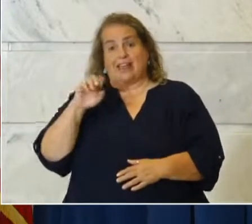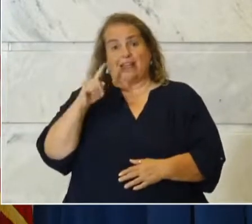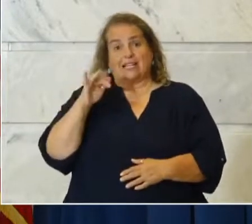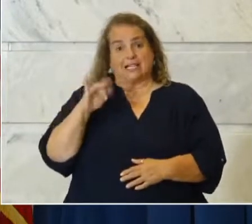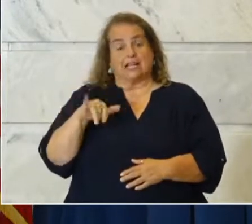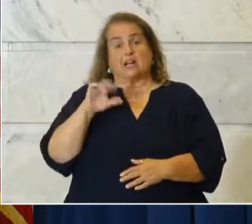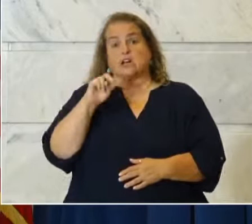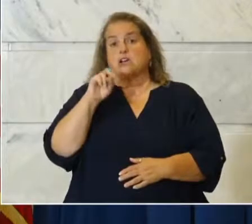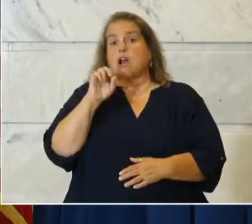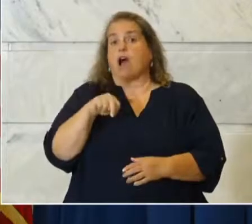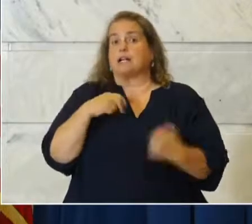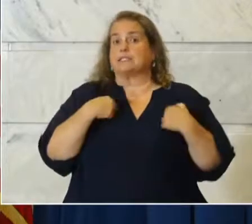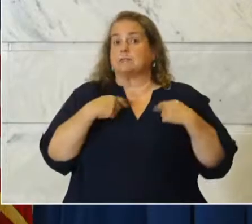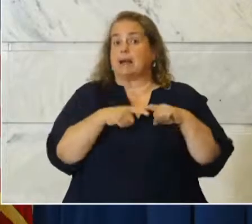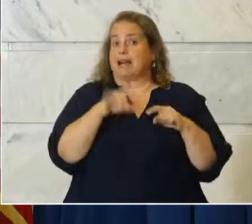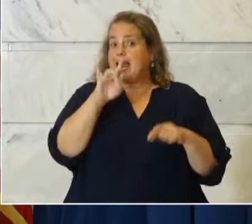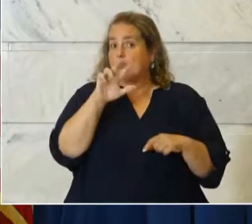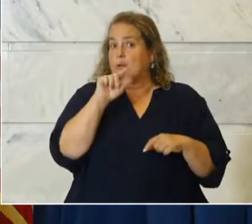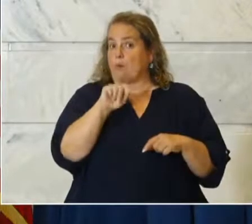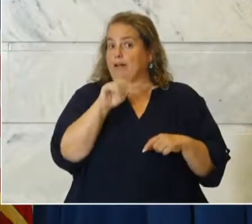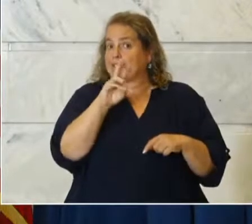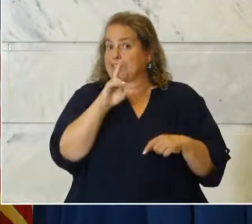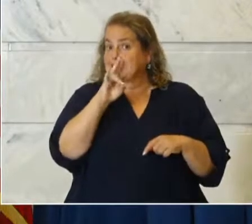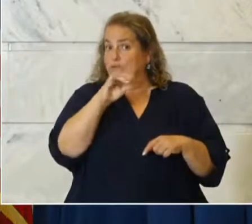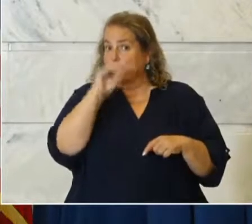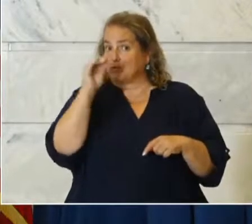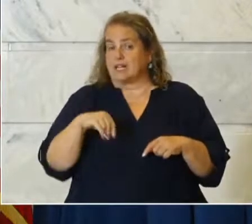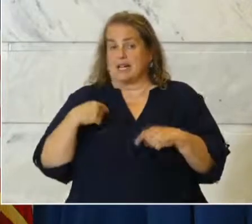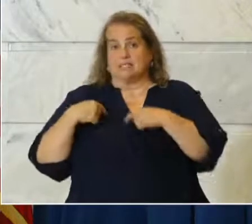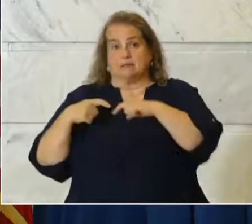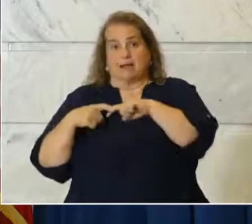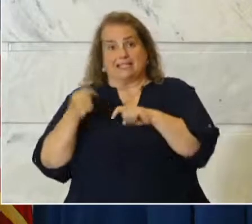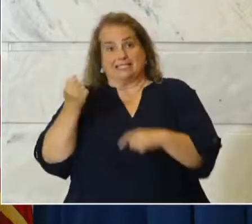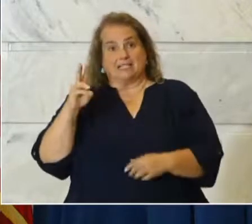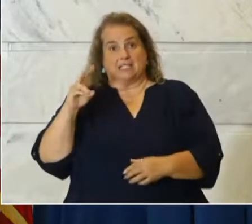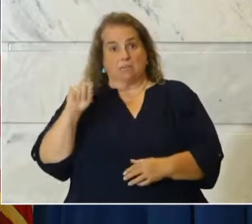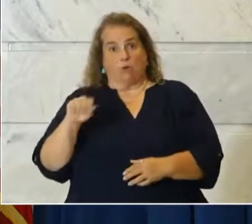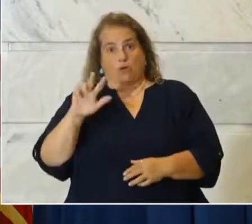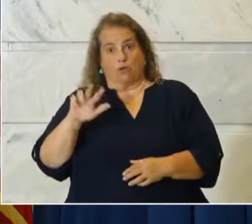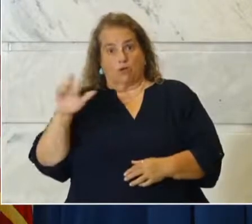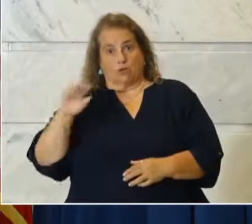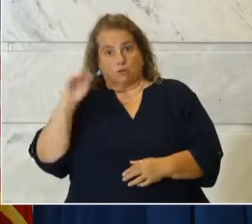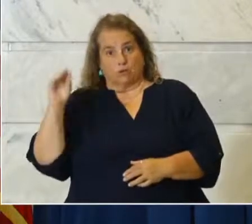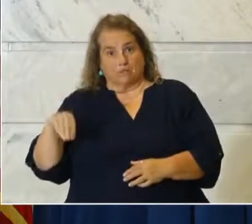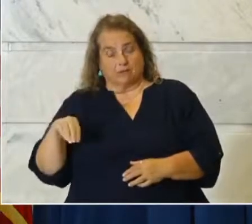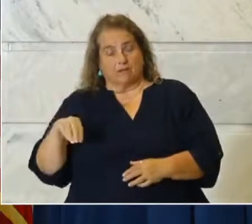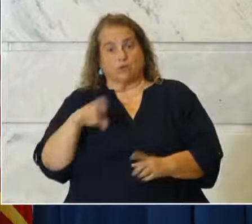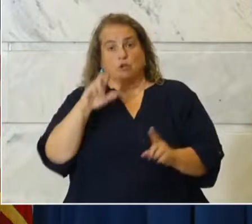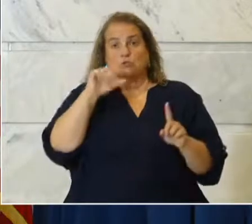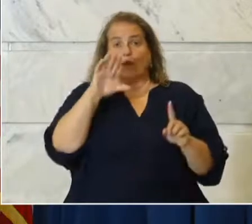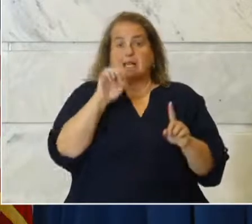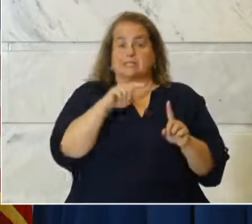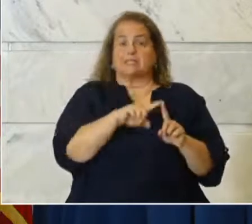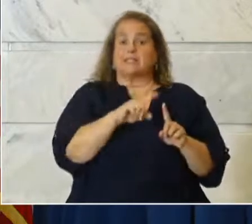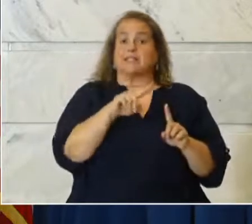non-Hispanic 83.67%, Hispanic 16.33%. On race and